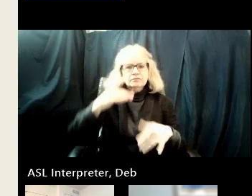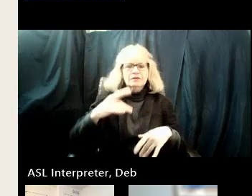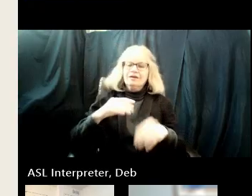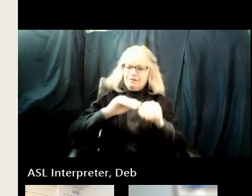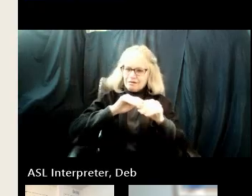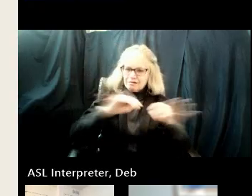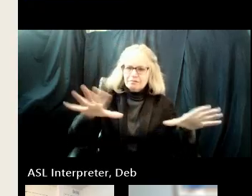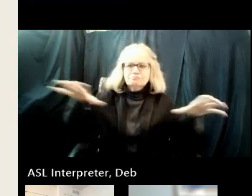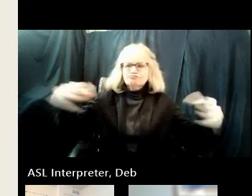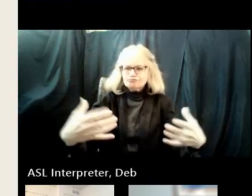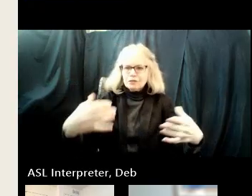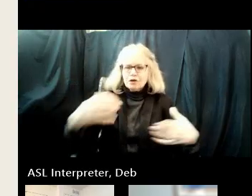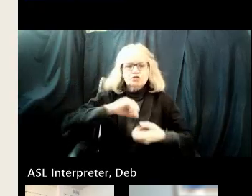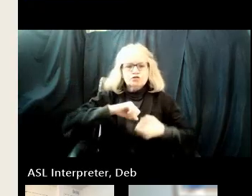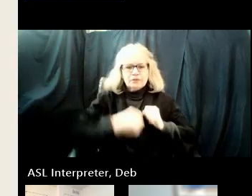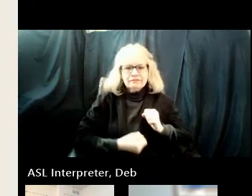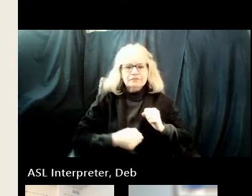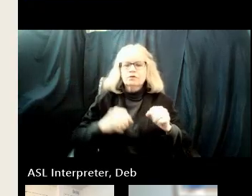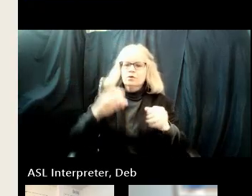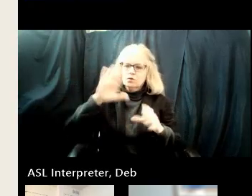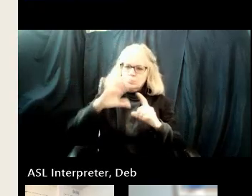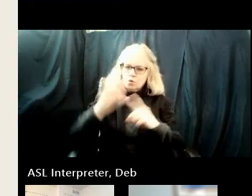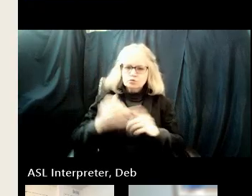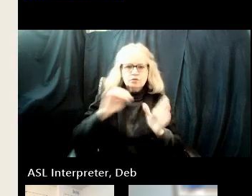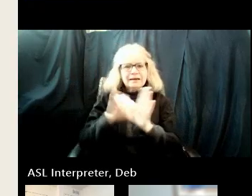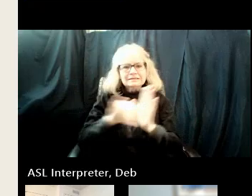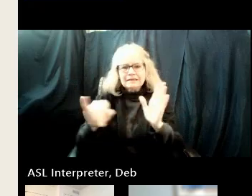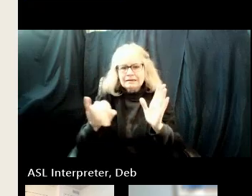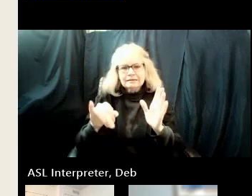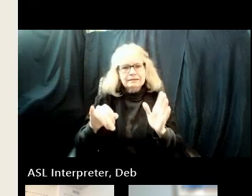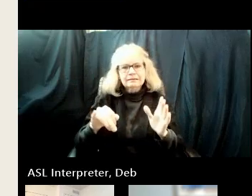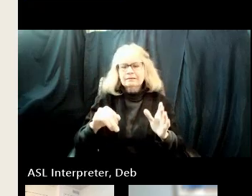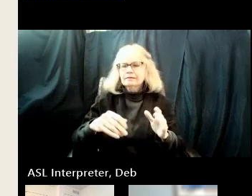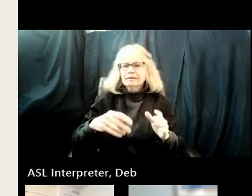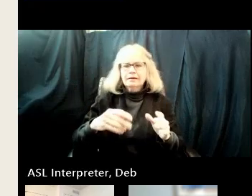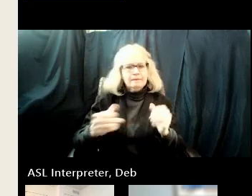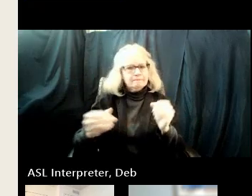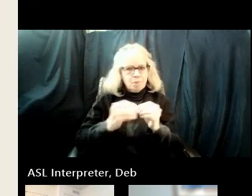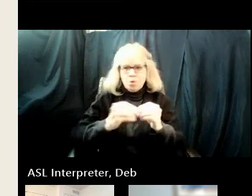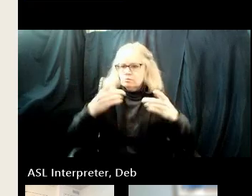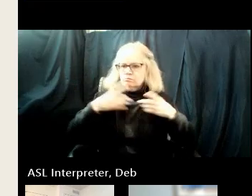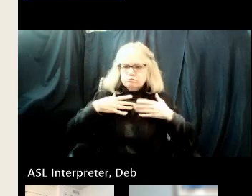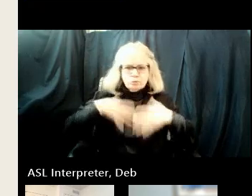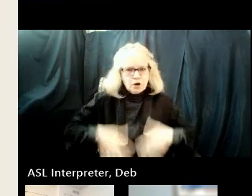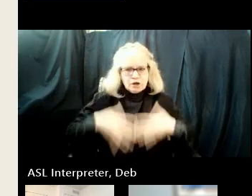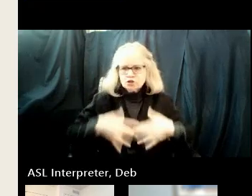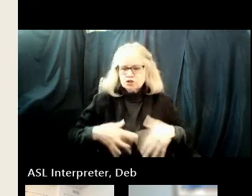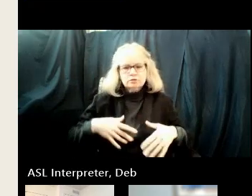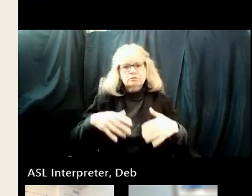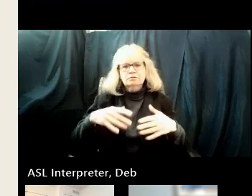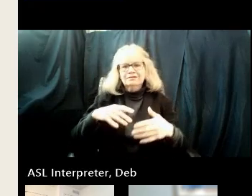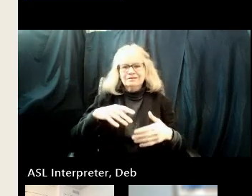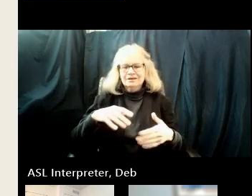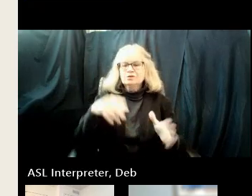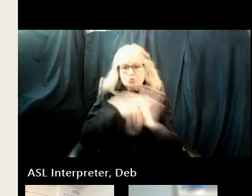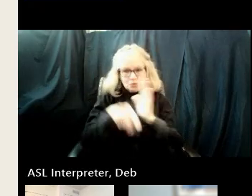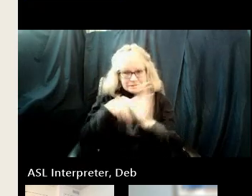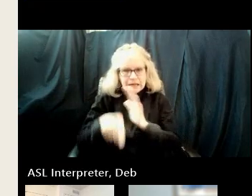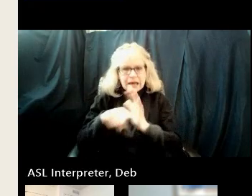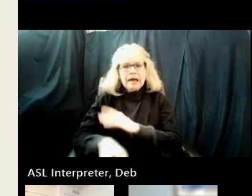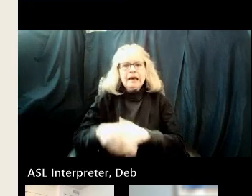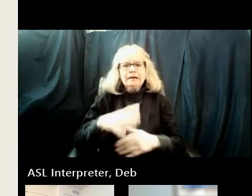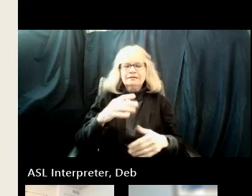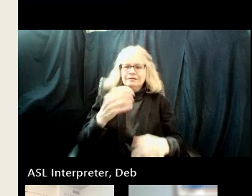loss of cultural identity, and higher rates of depression, death by suicide, and in some communities, substance use